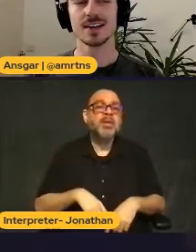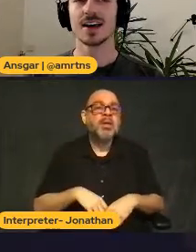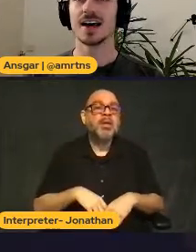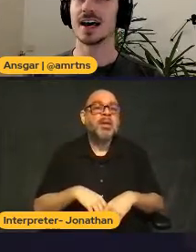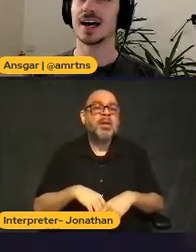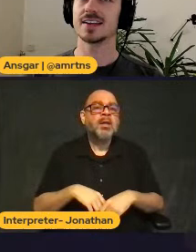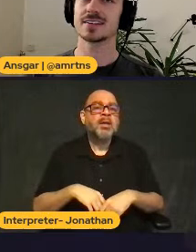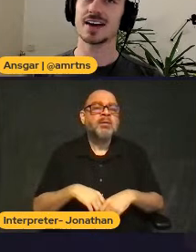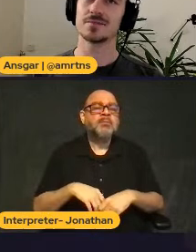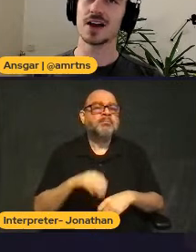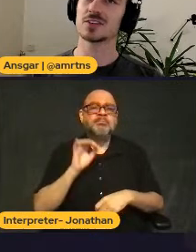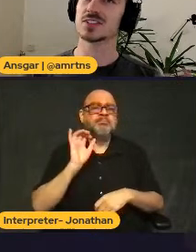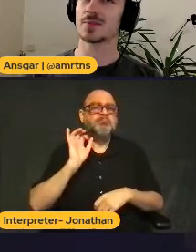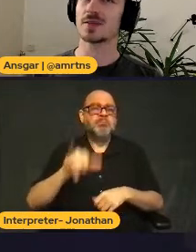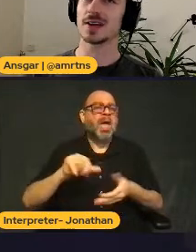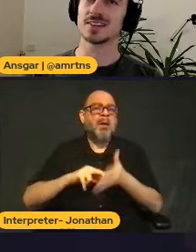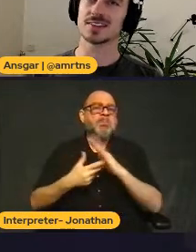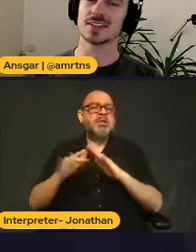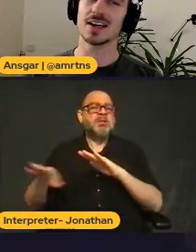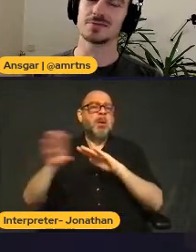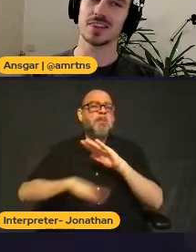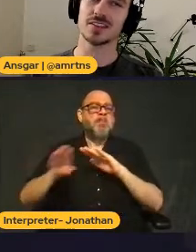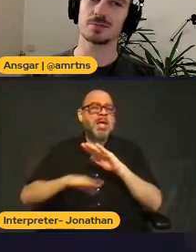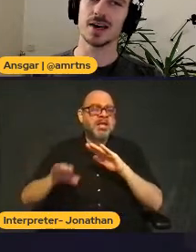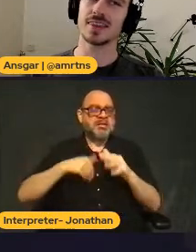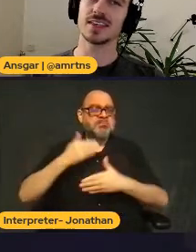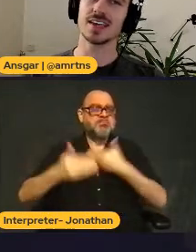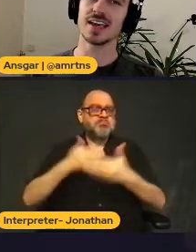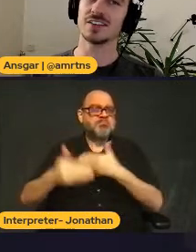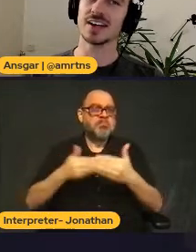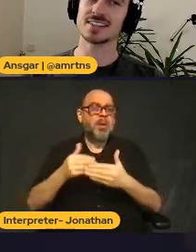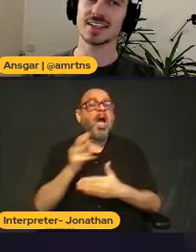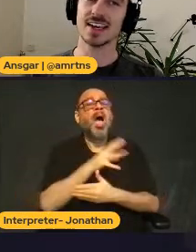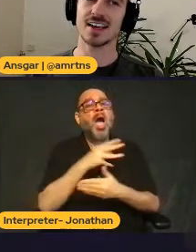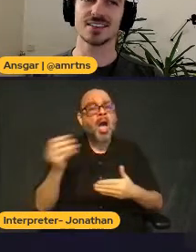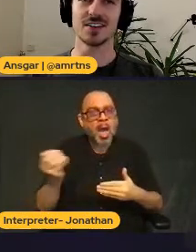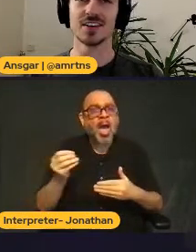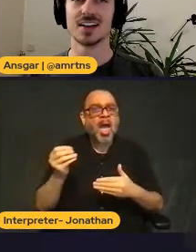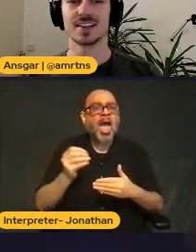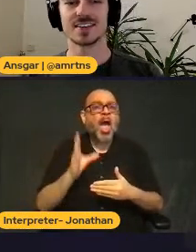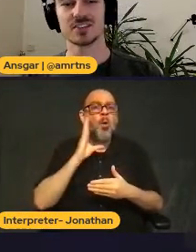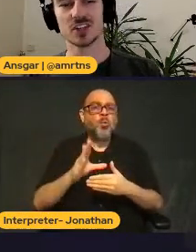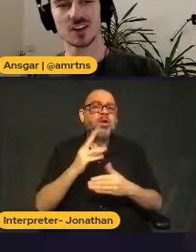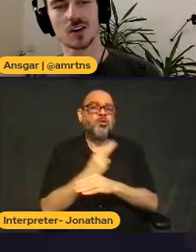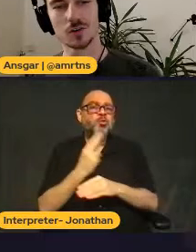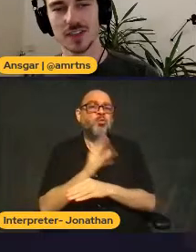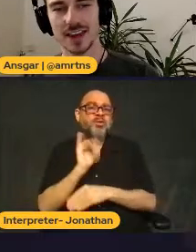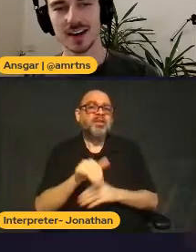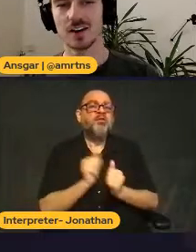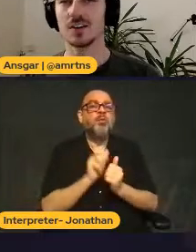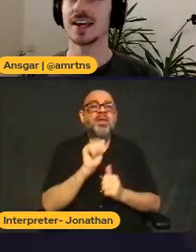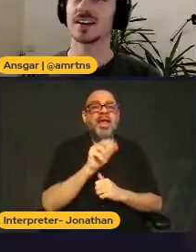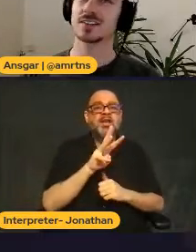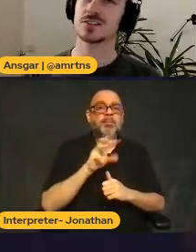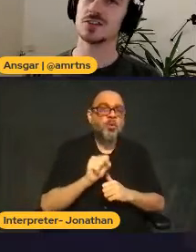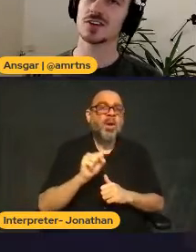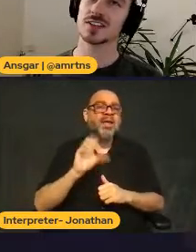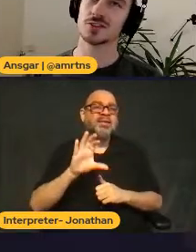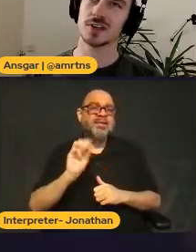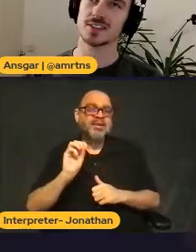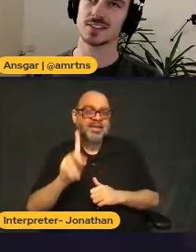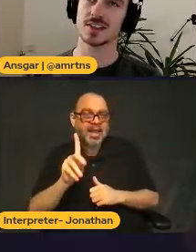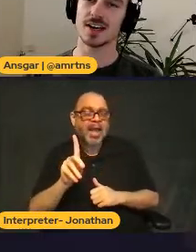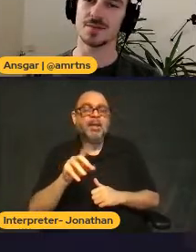boilerplate. And I was inspired by this for this by the AWS CDK. So let's have a short look over there how layer